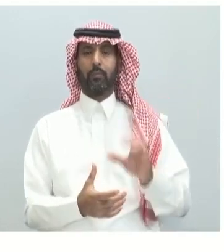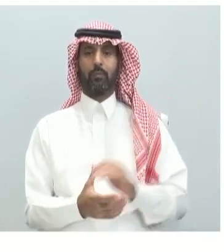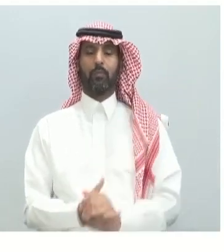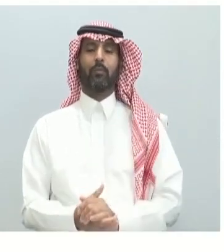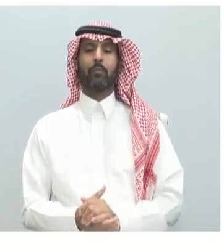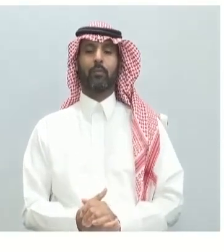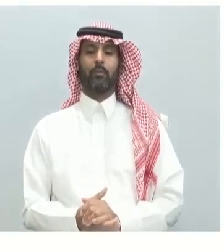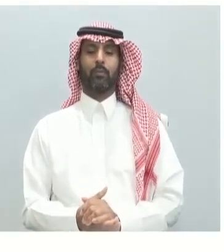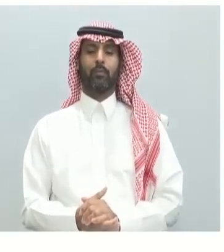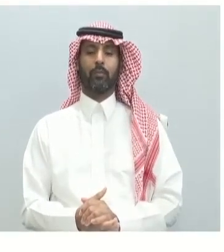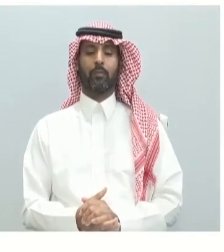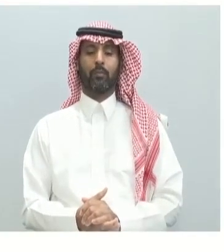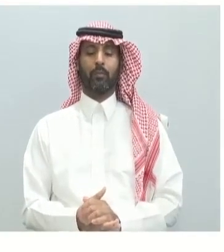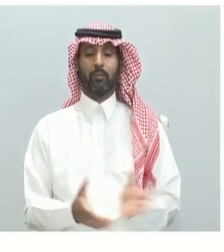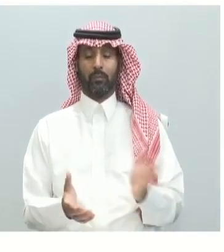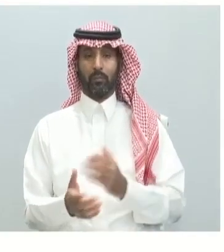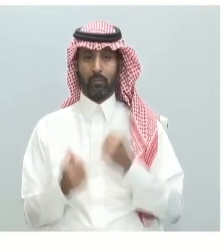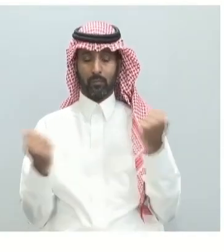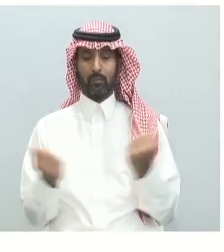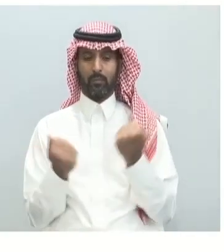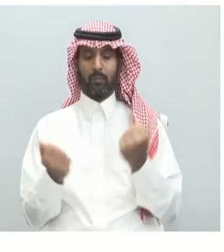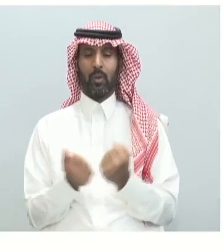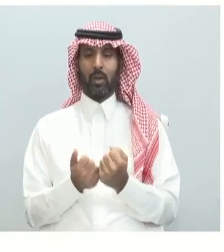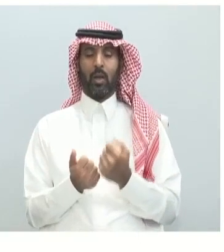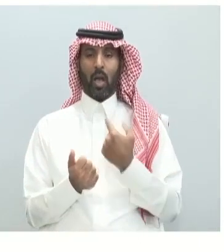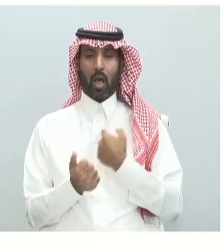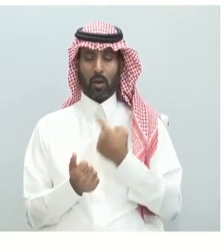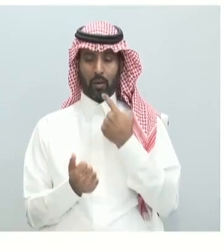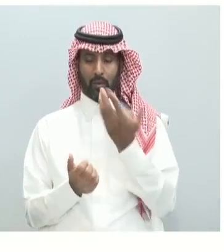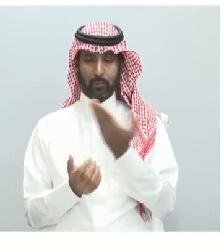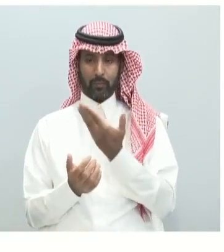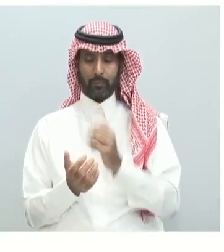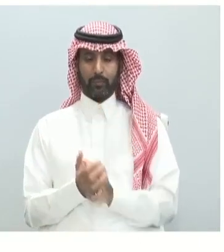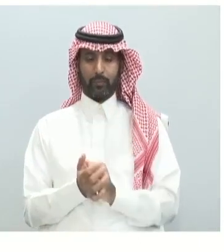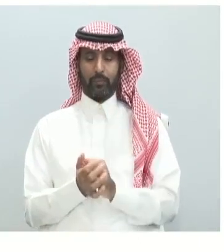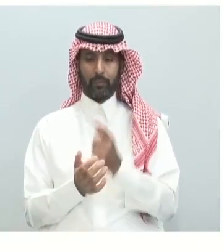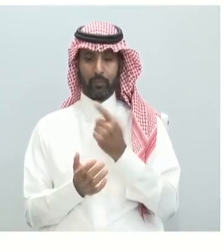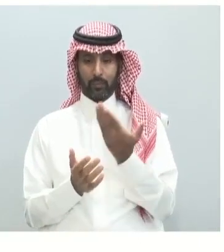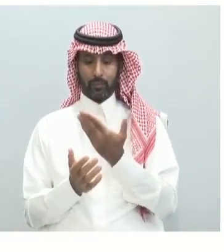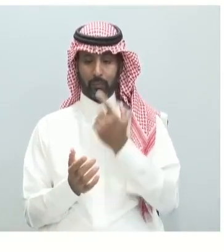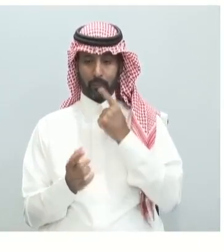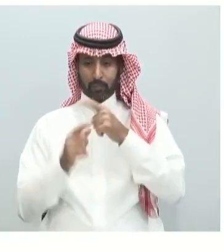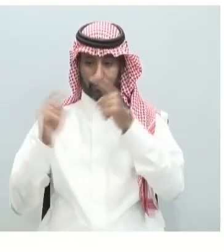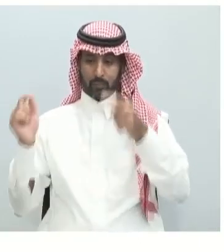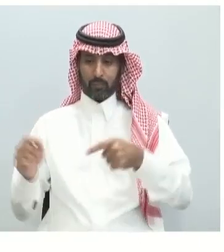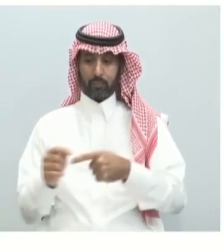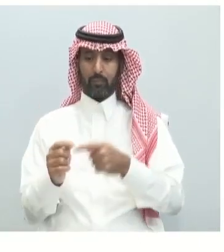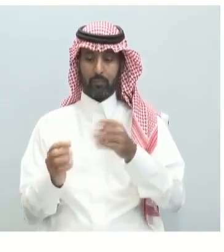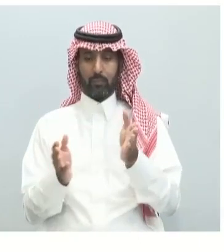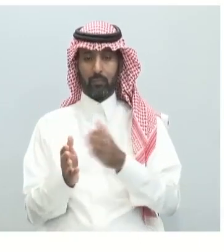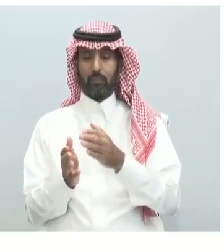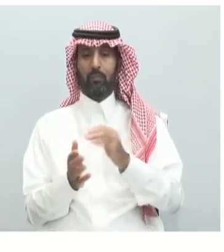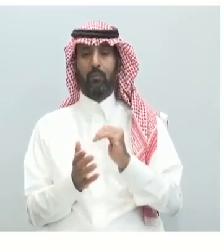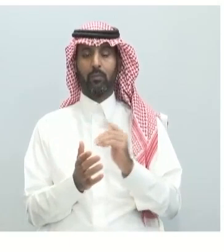Andrea, sure. The next exercise I is reading. Read the article and answer the